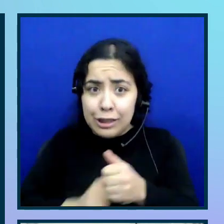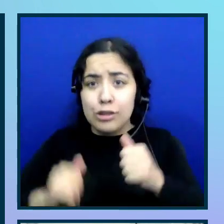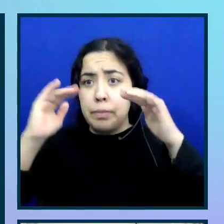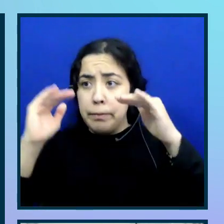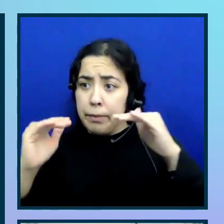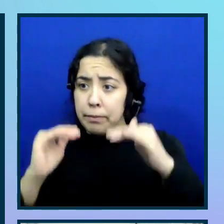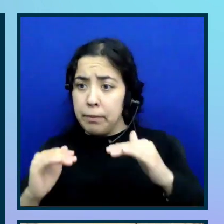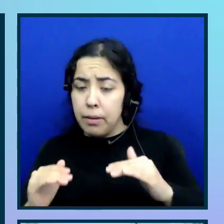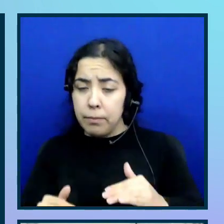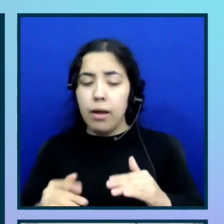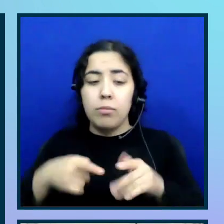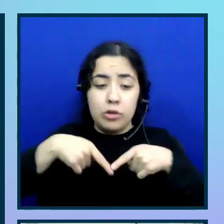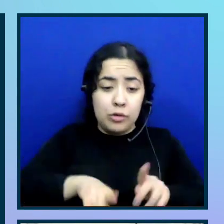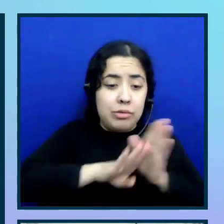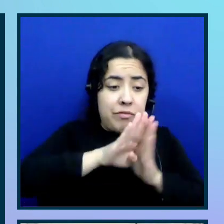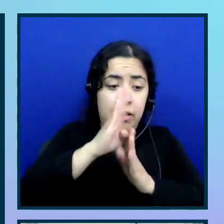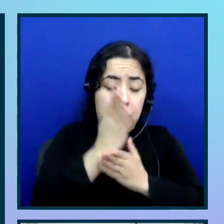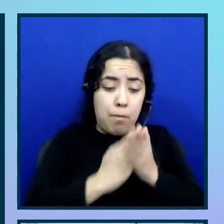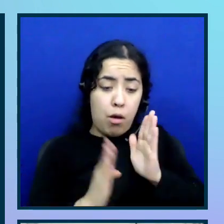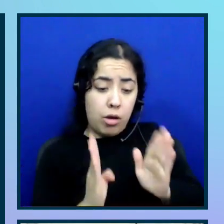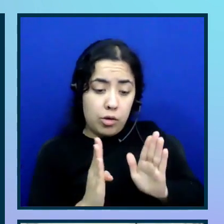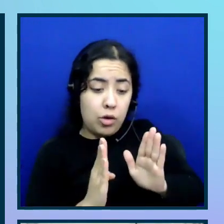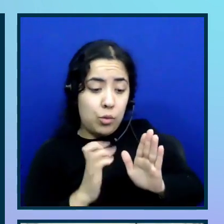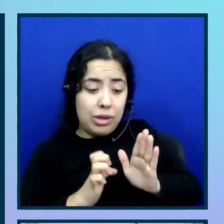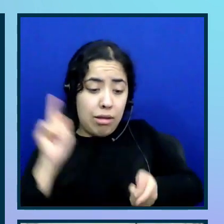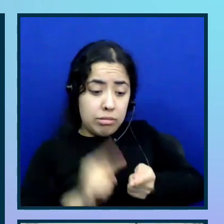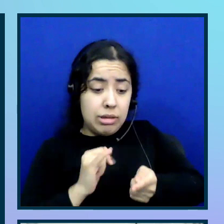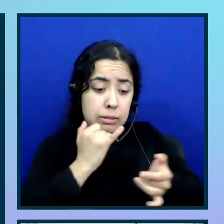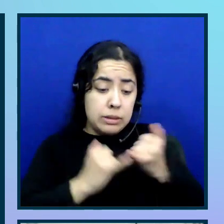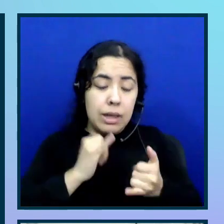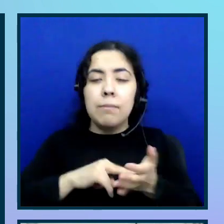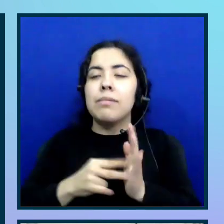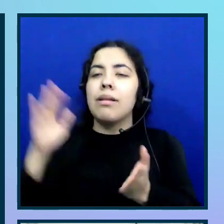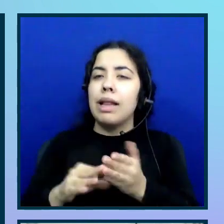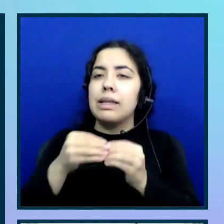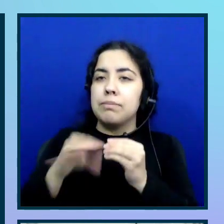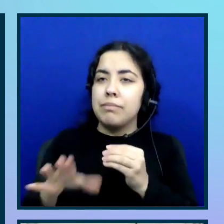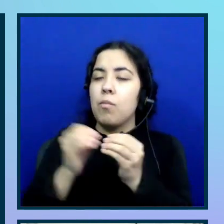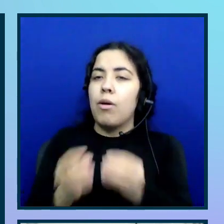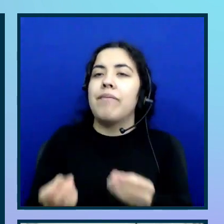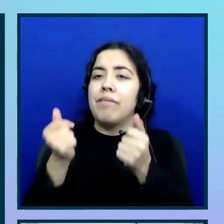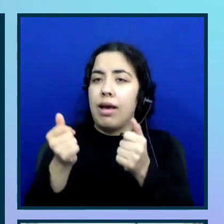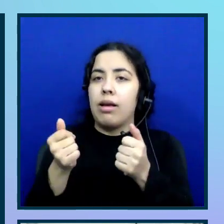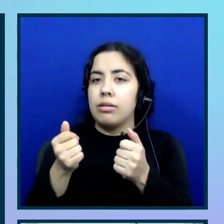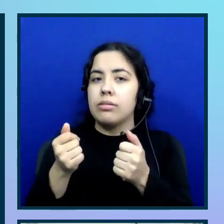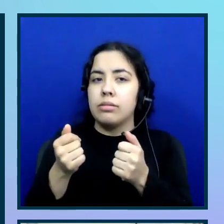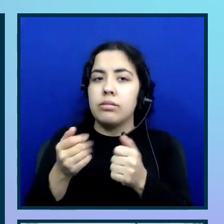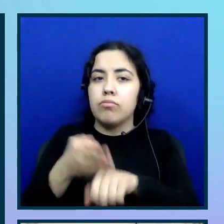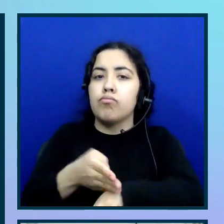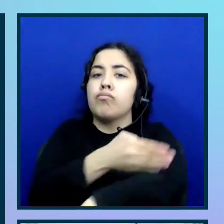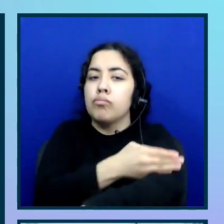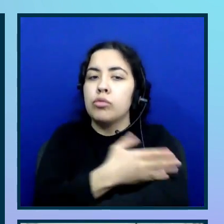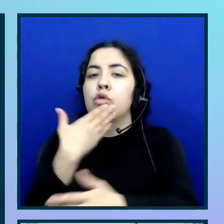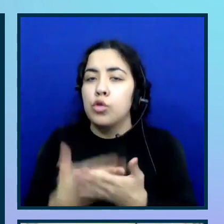development makes for a less expensive, faster velocity to